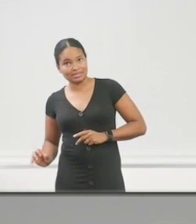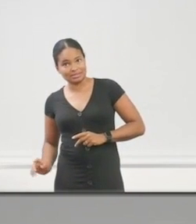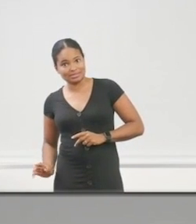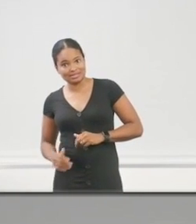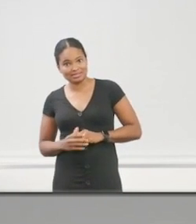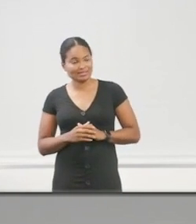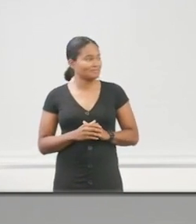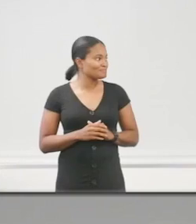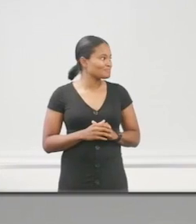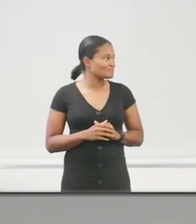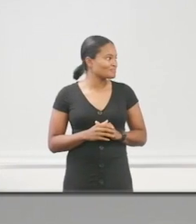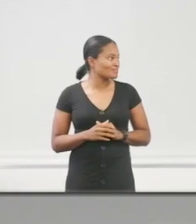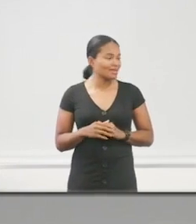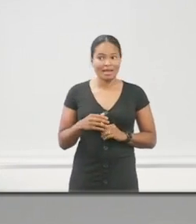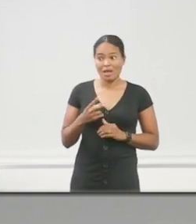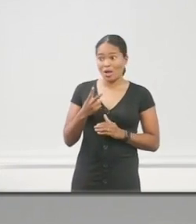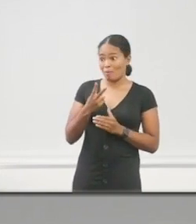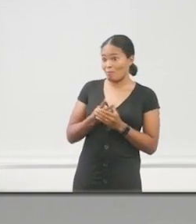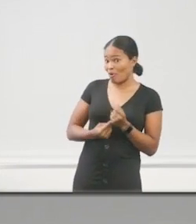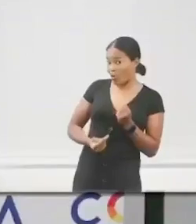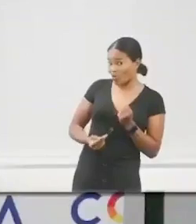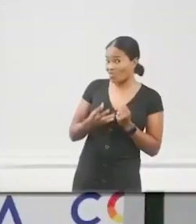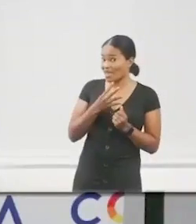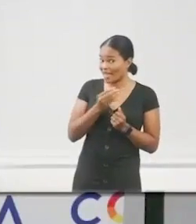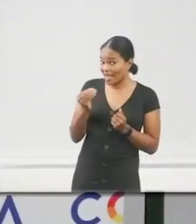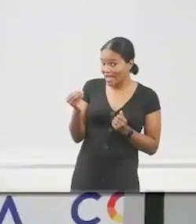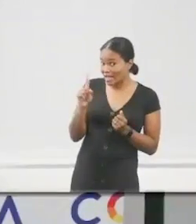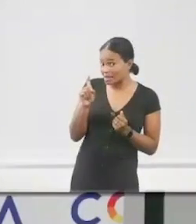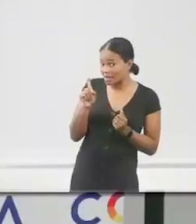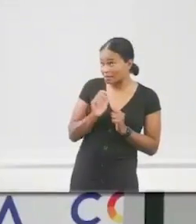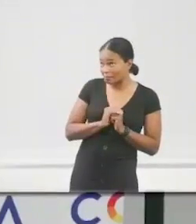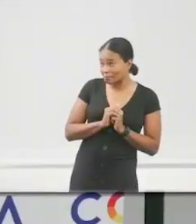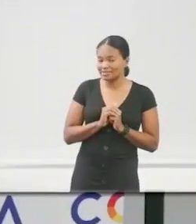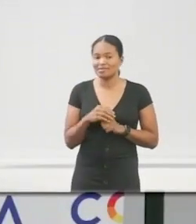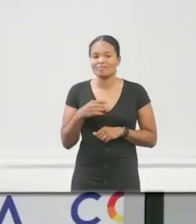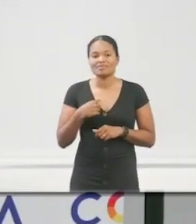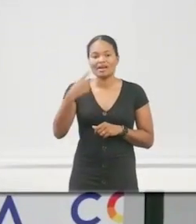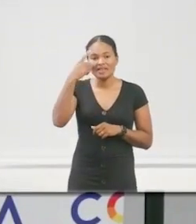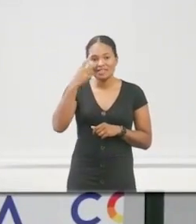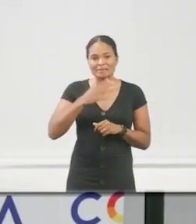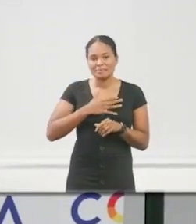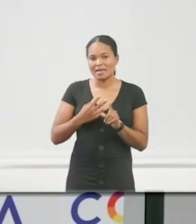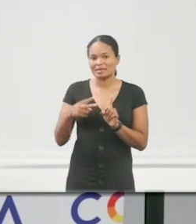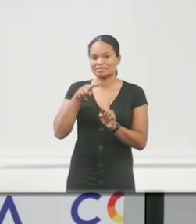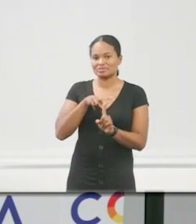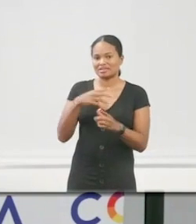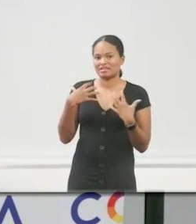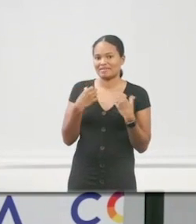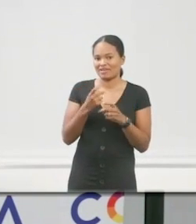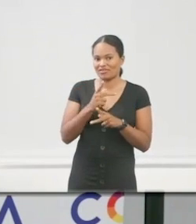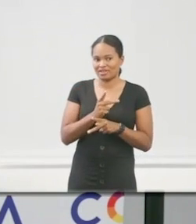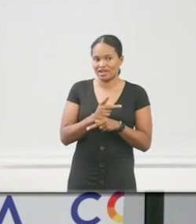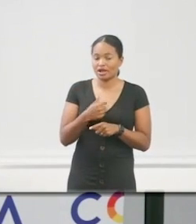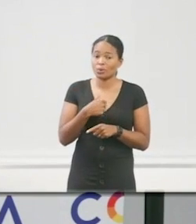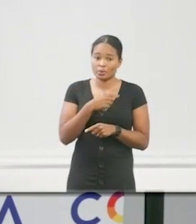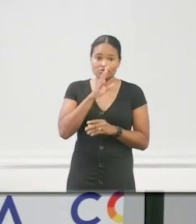Can I say both and? Yeah. Am I able to? Because I do think from, a healthcare perspective, look, we talked AI